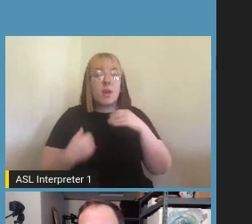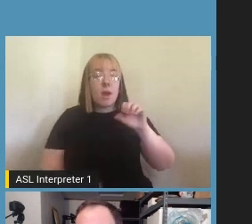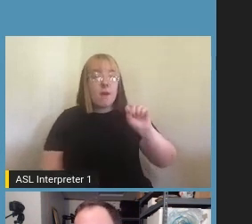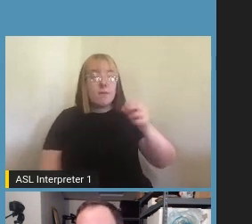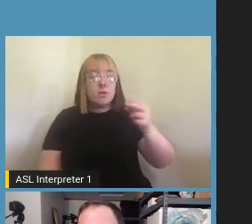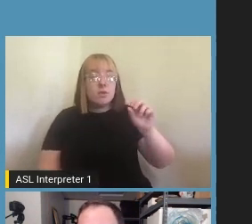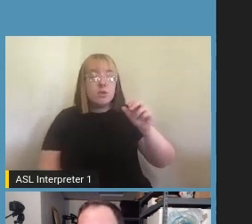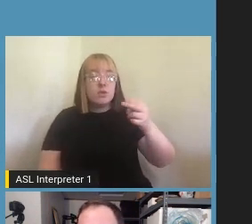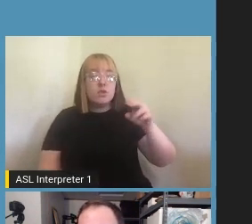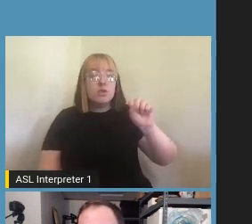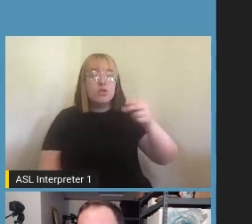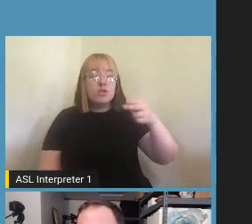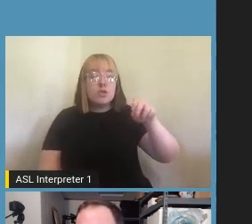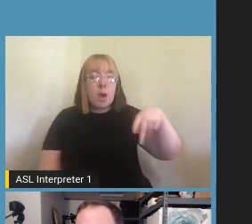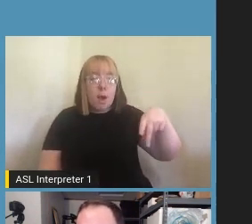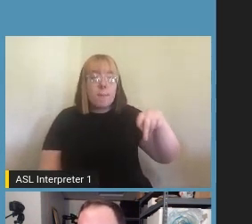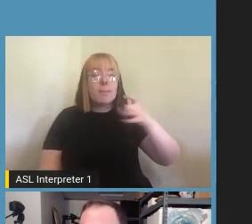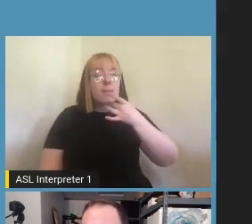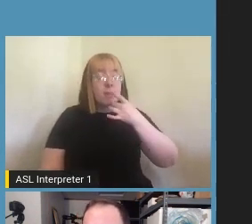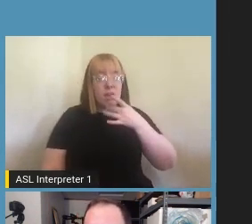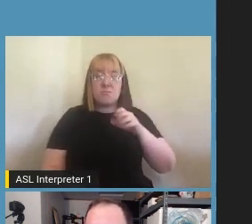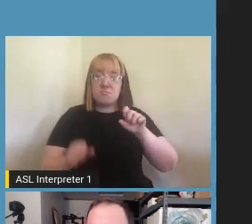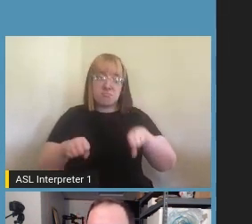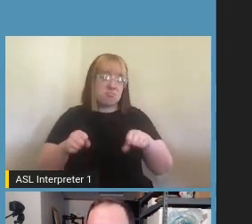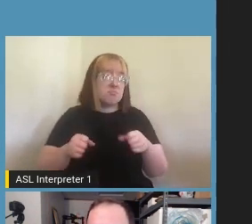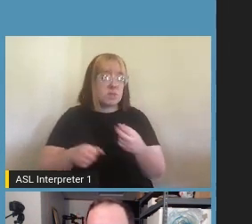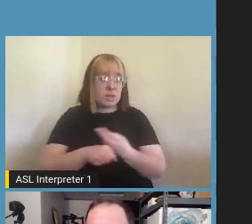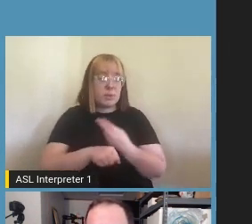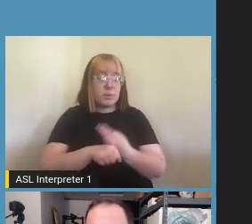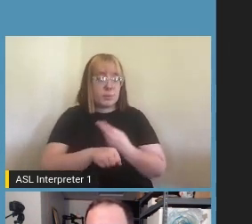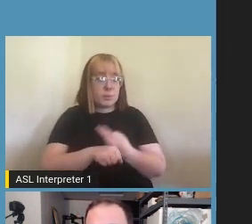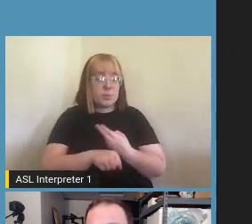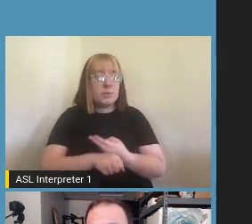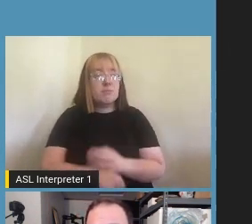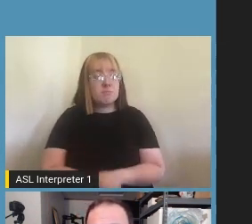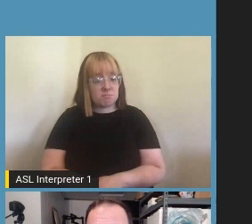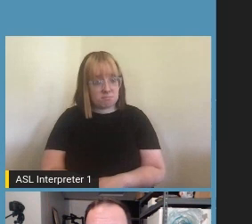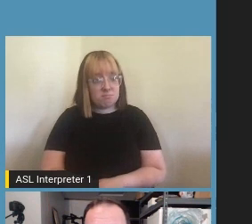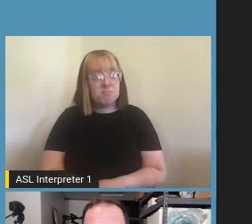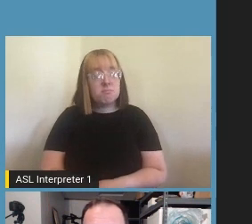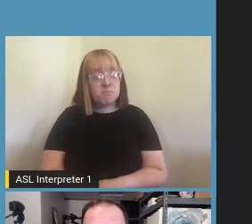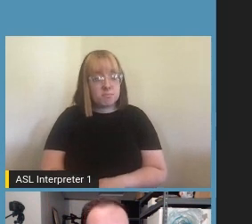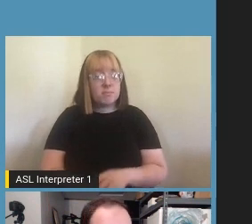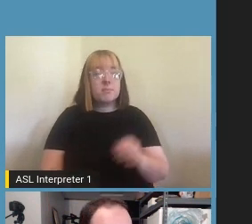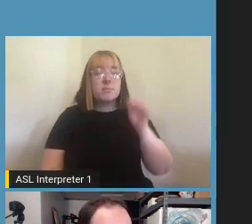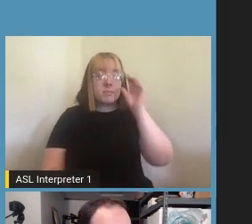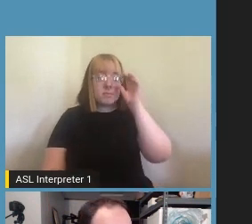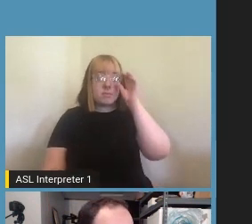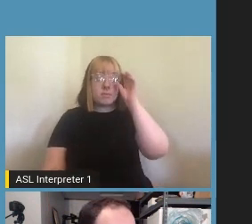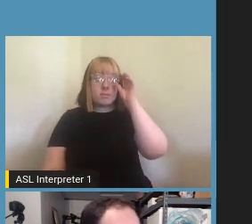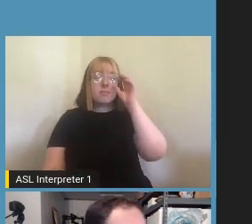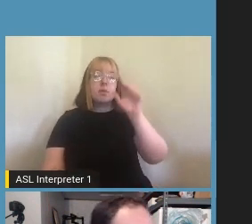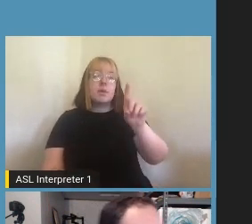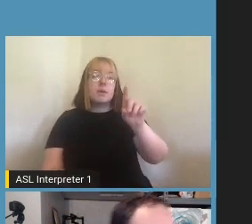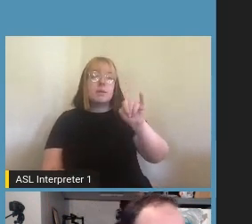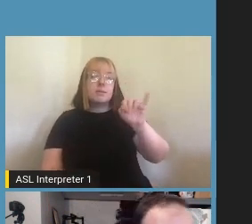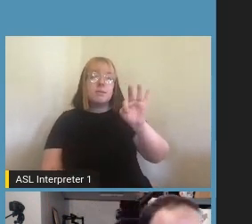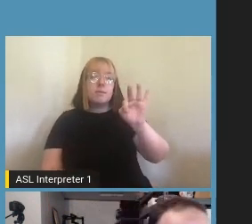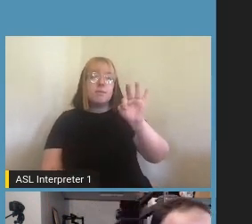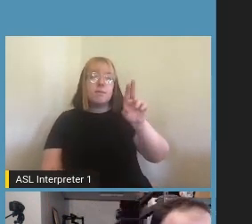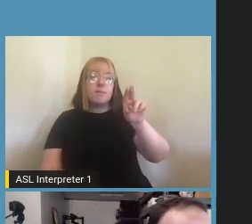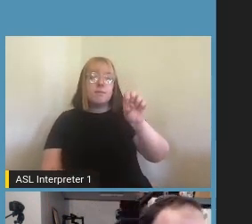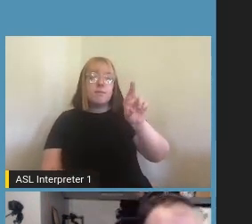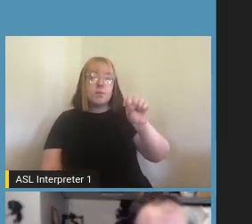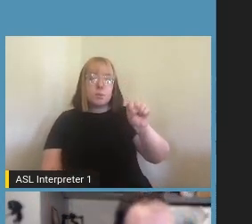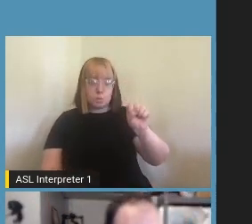said, those can work. If you have a way to diffuse a light, I'll actually show you this right